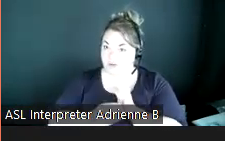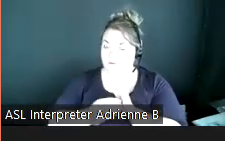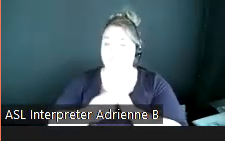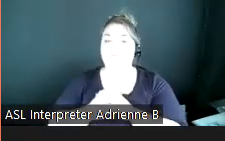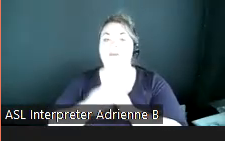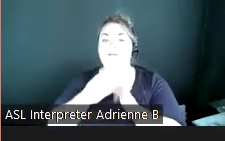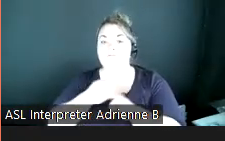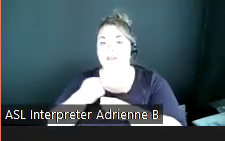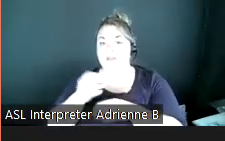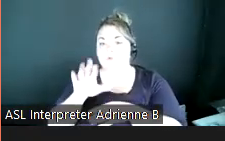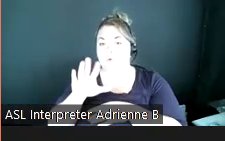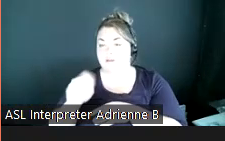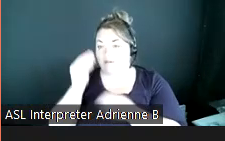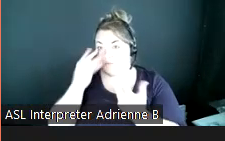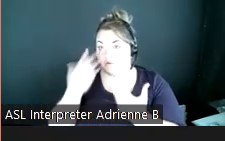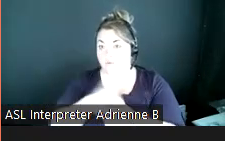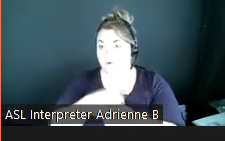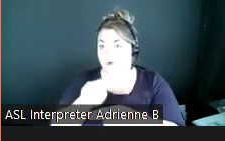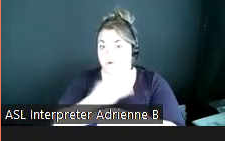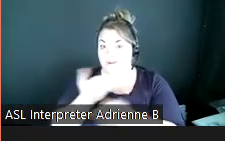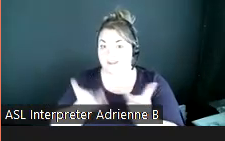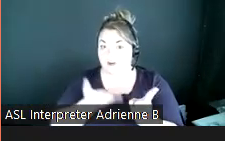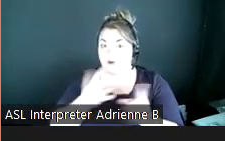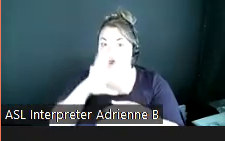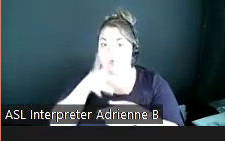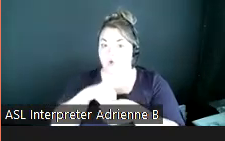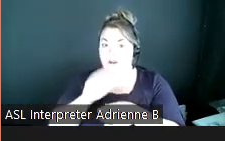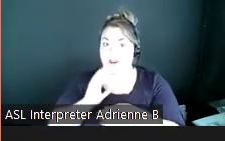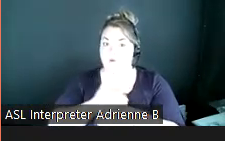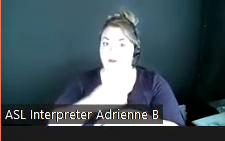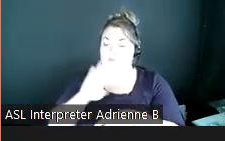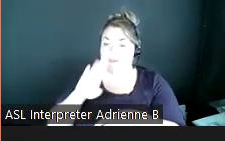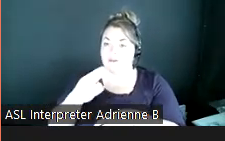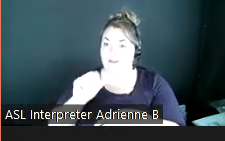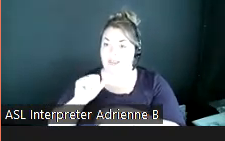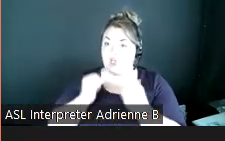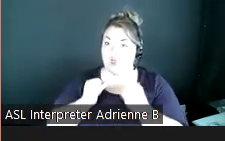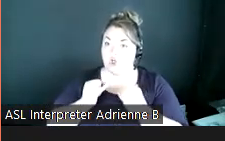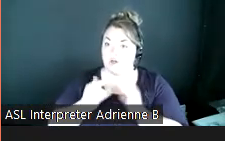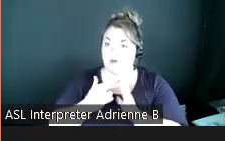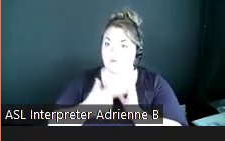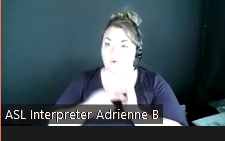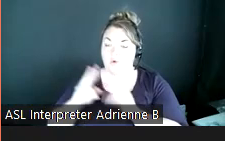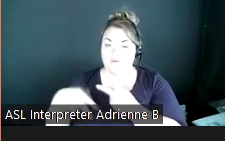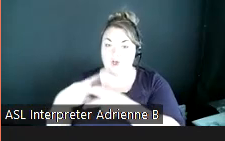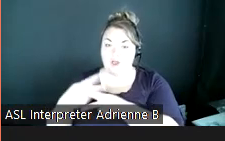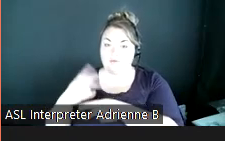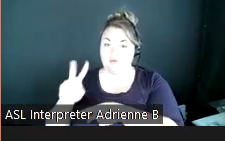sources of information that we utilized here include our BHA current rule volume, 2